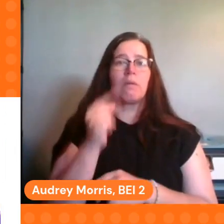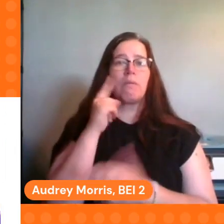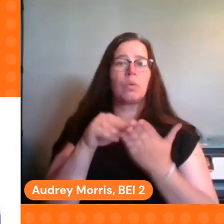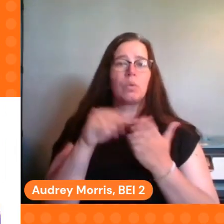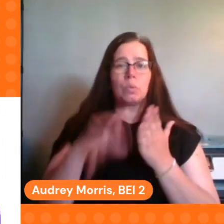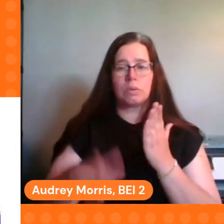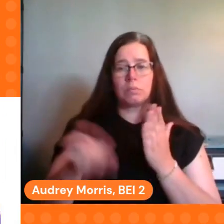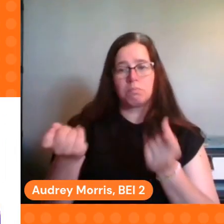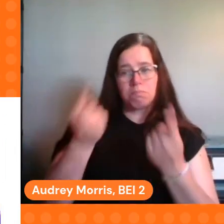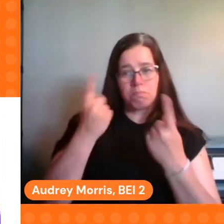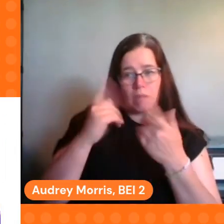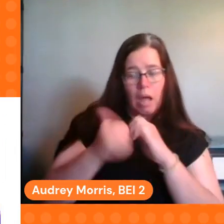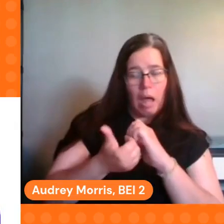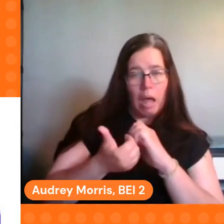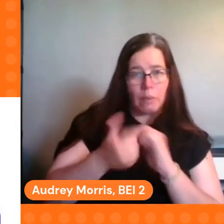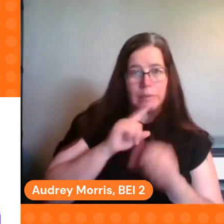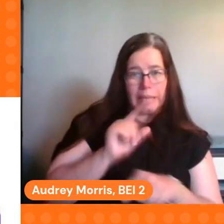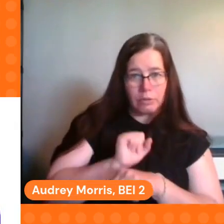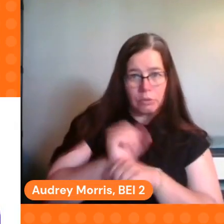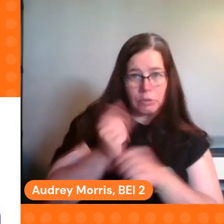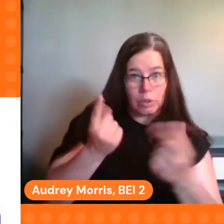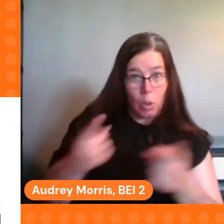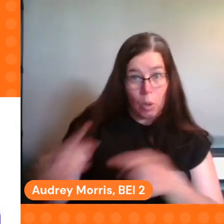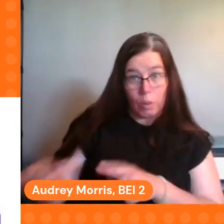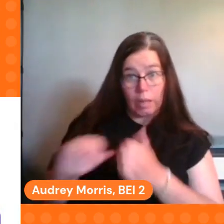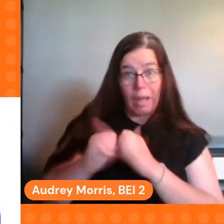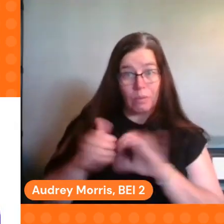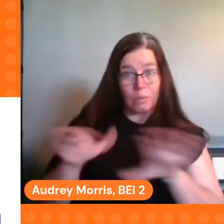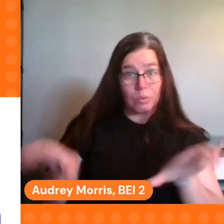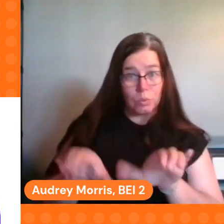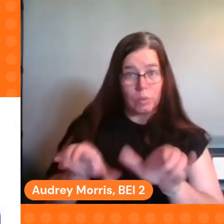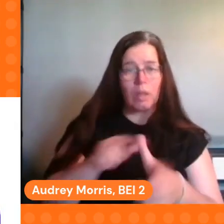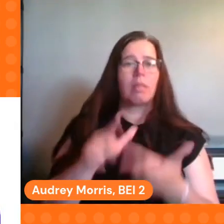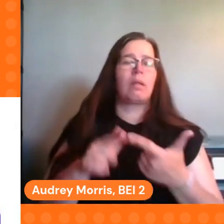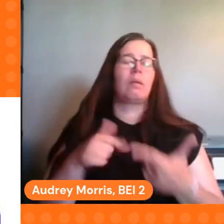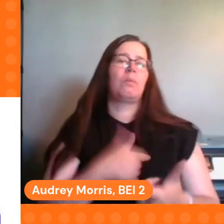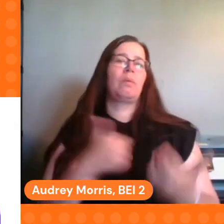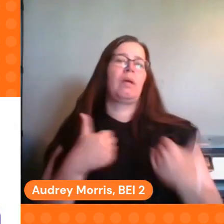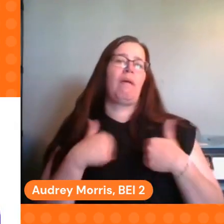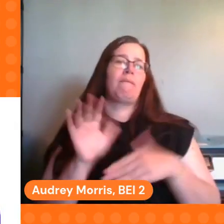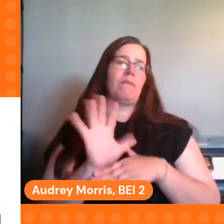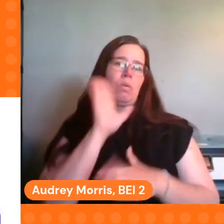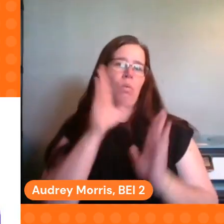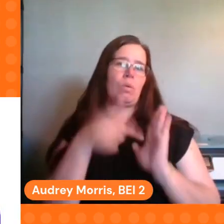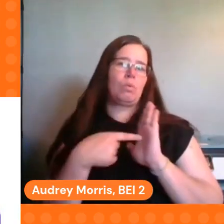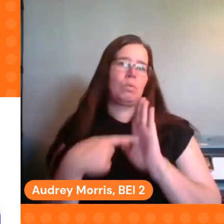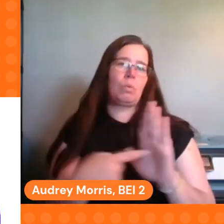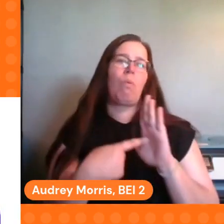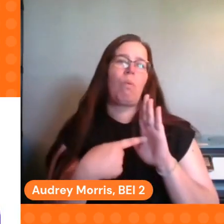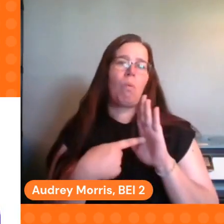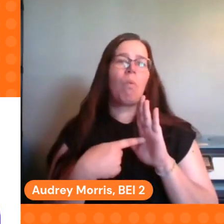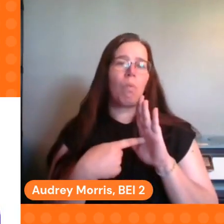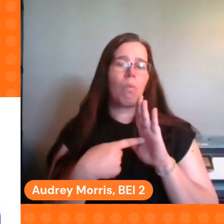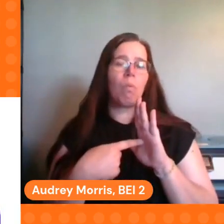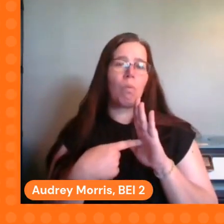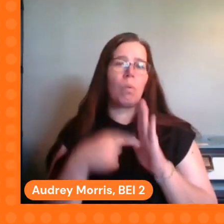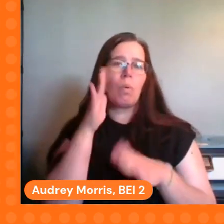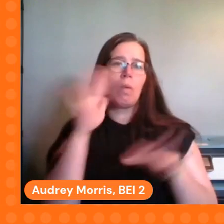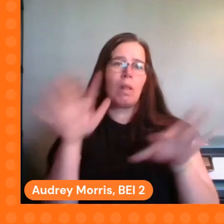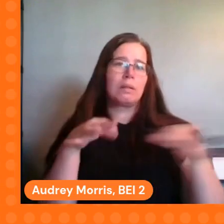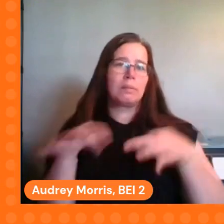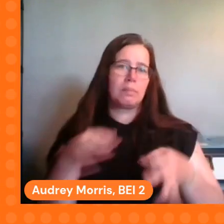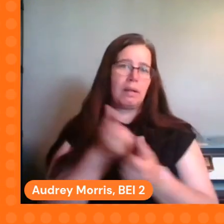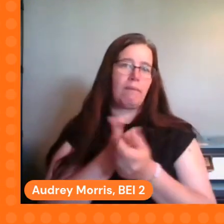how it's actually going, how it's actually doing. We have a video that I will show later on that will explain